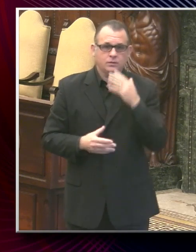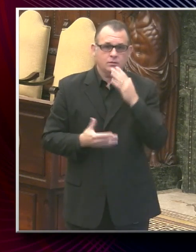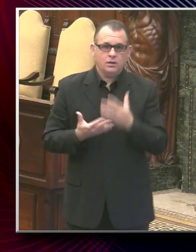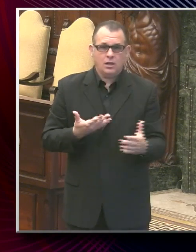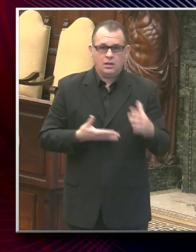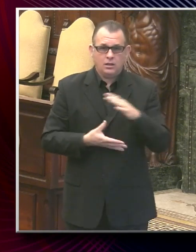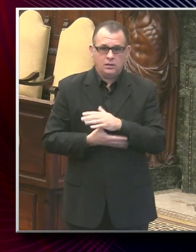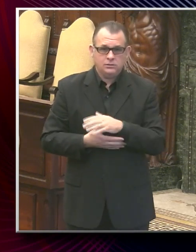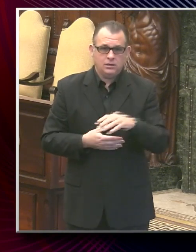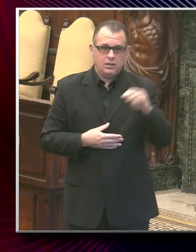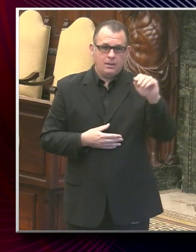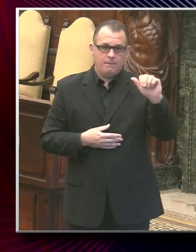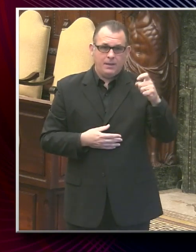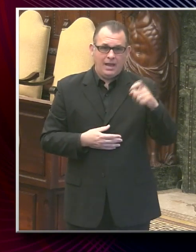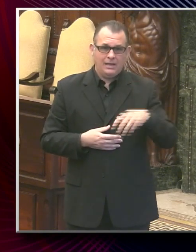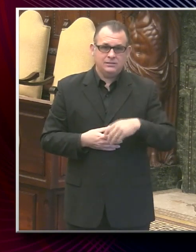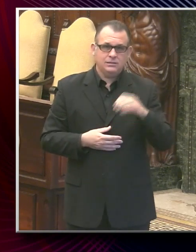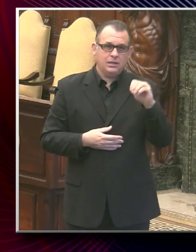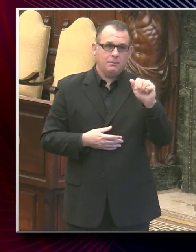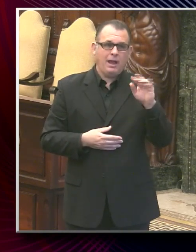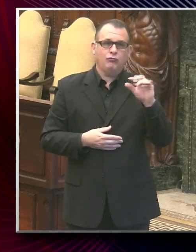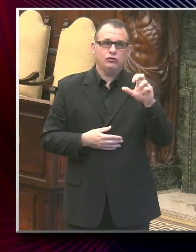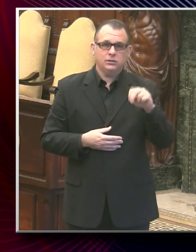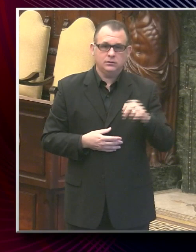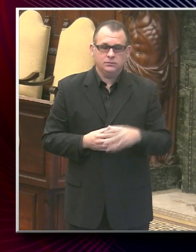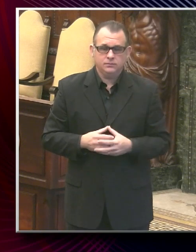Max Marin of Billy Penn.